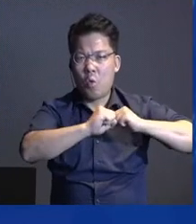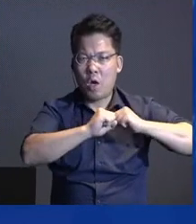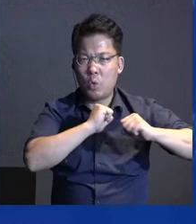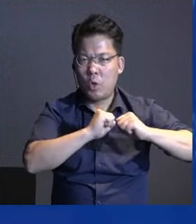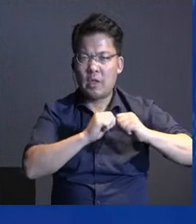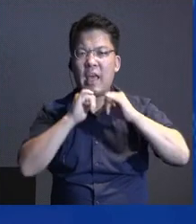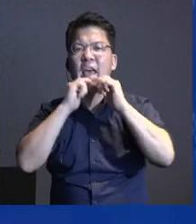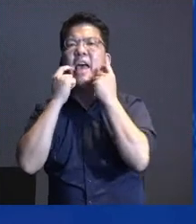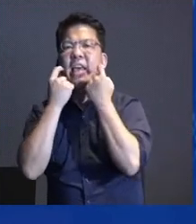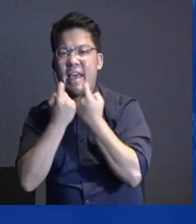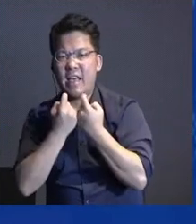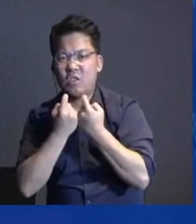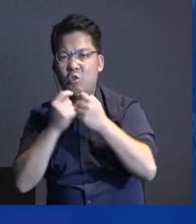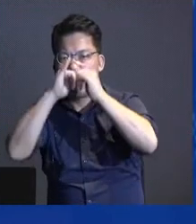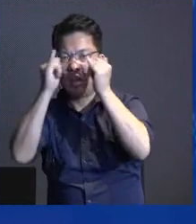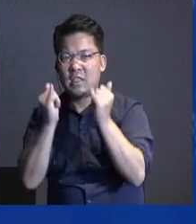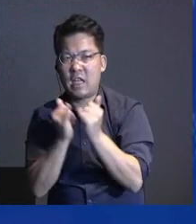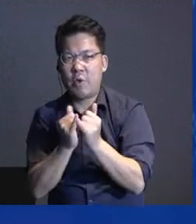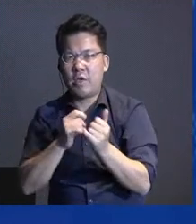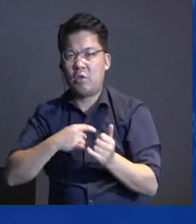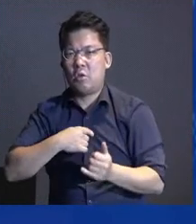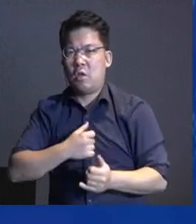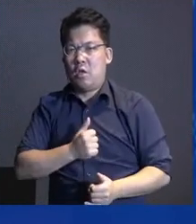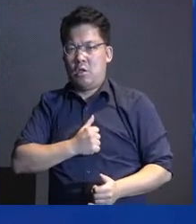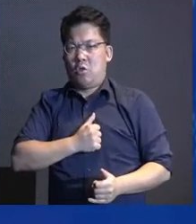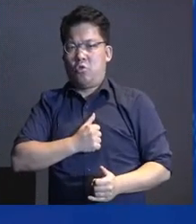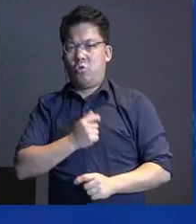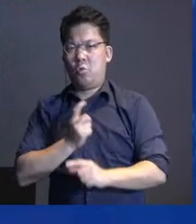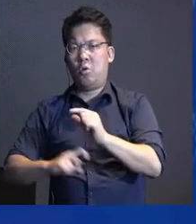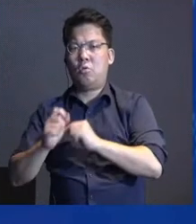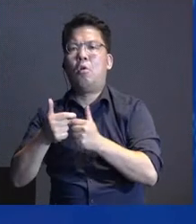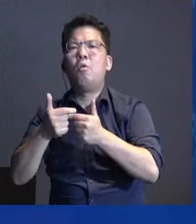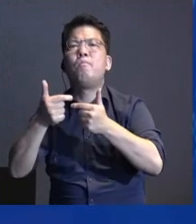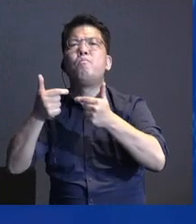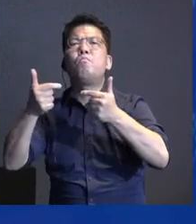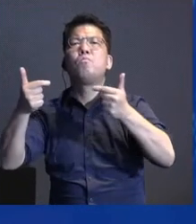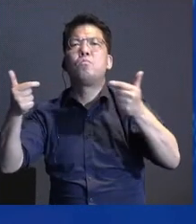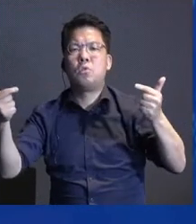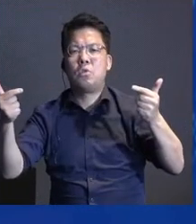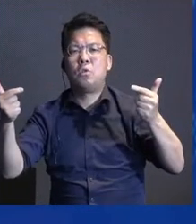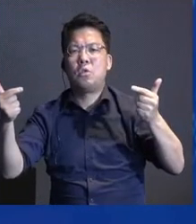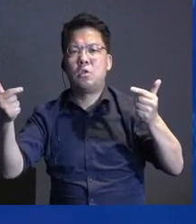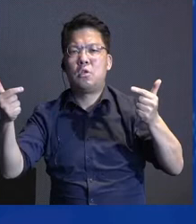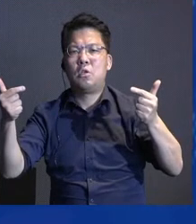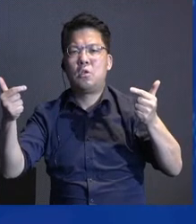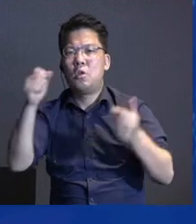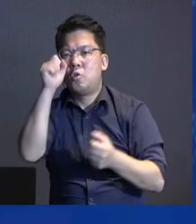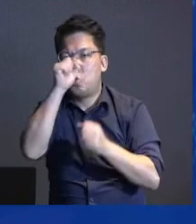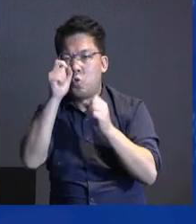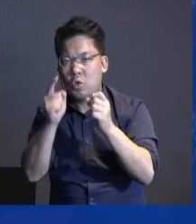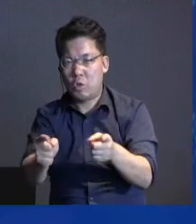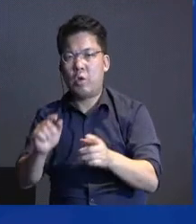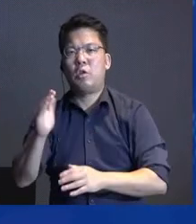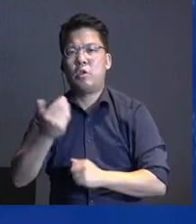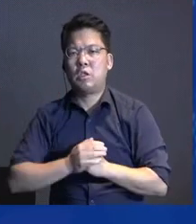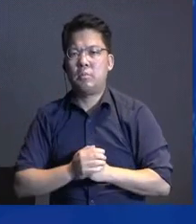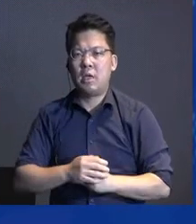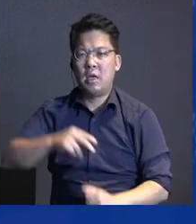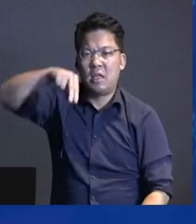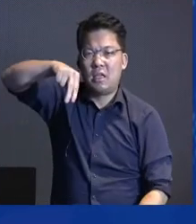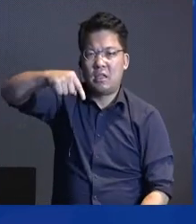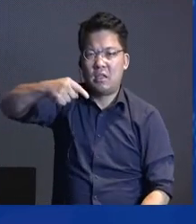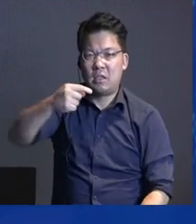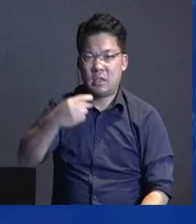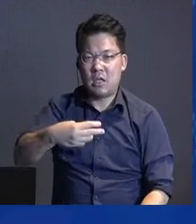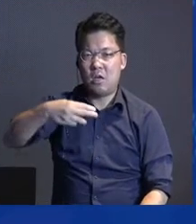in Ljubljana, Slovenia, where the Third Age University in Ljubljana